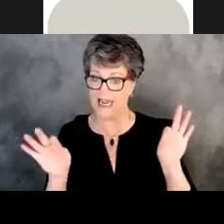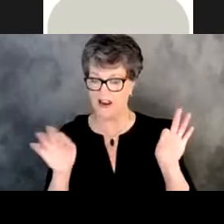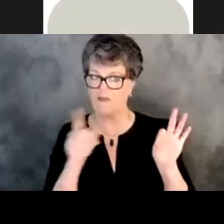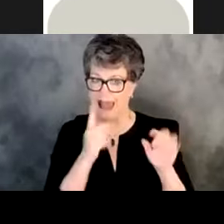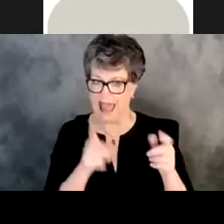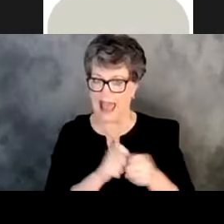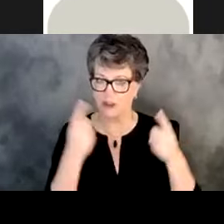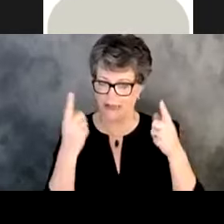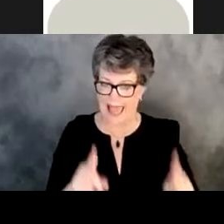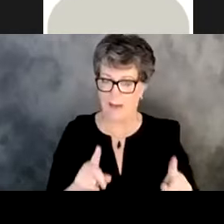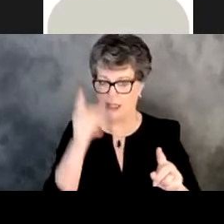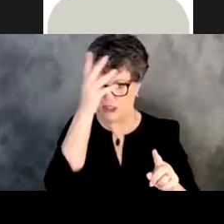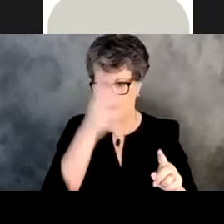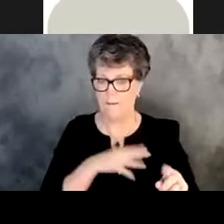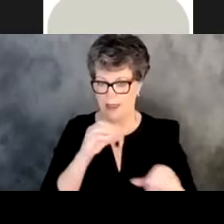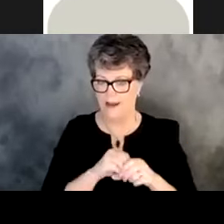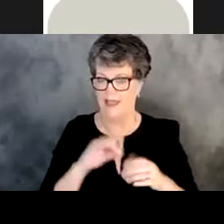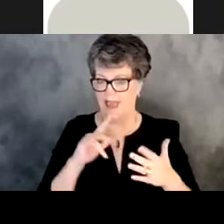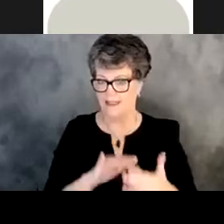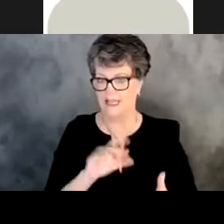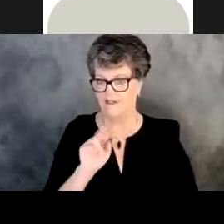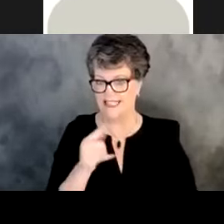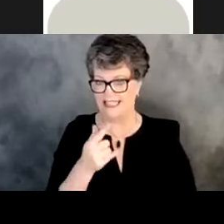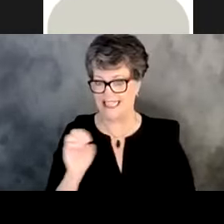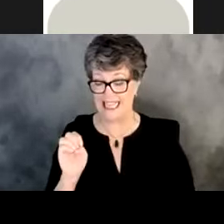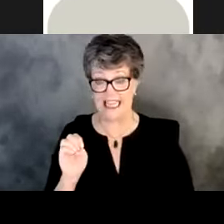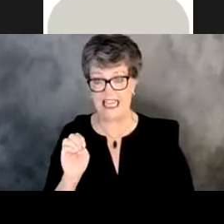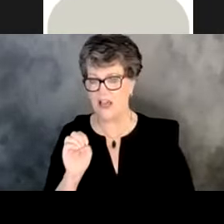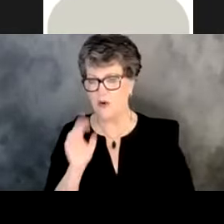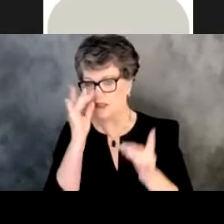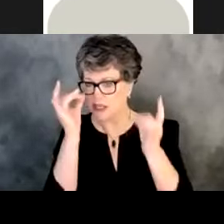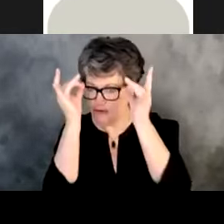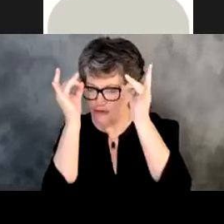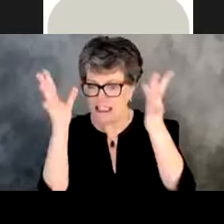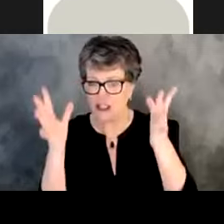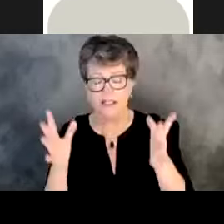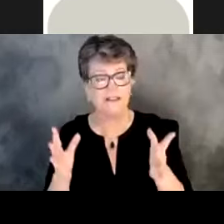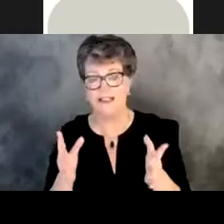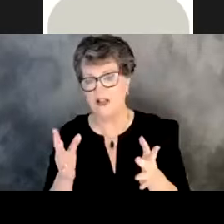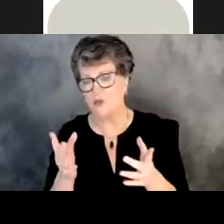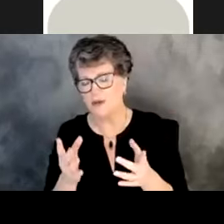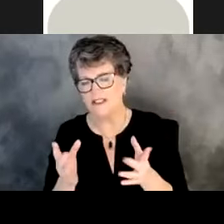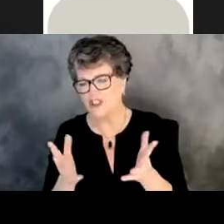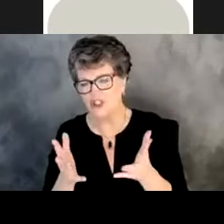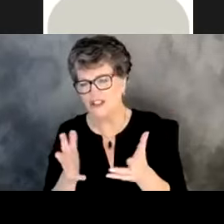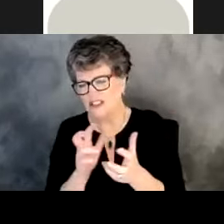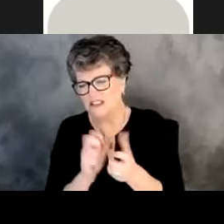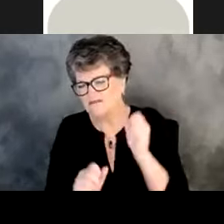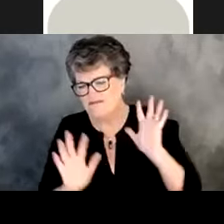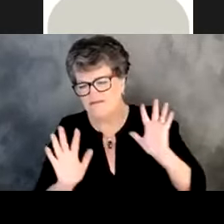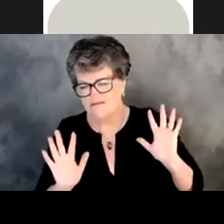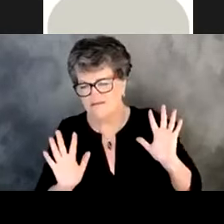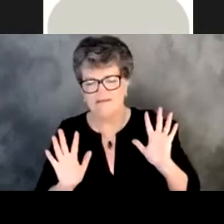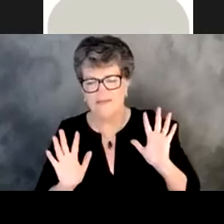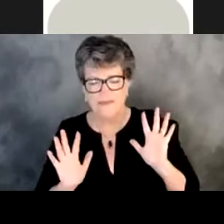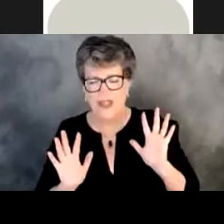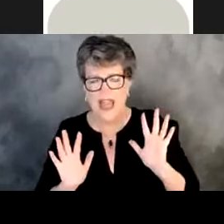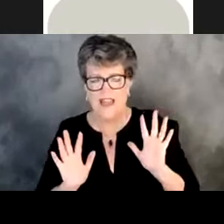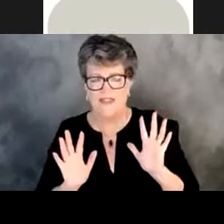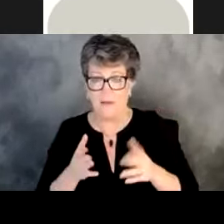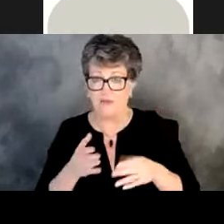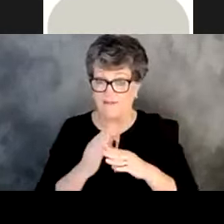the men in that study. It was egregious and it was horrific. that prevention of